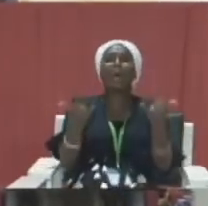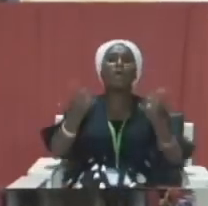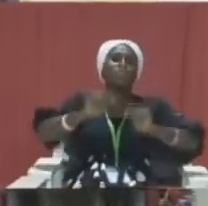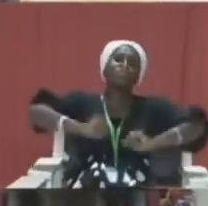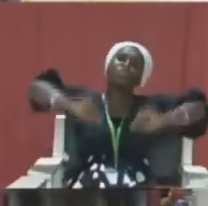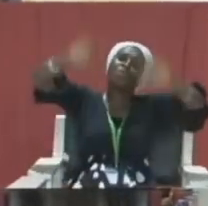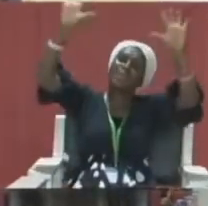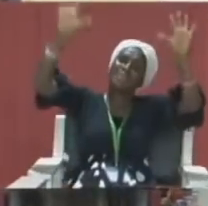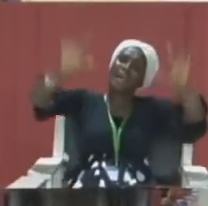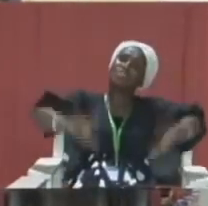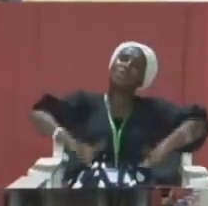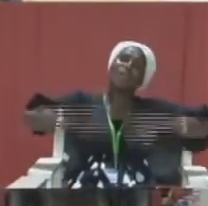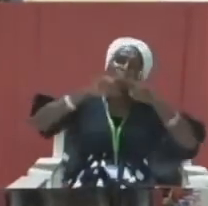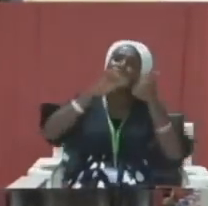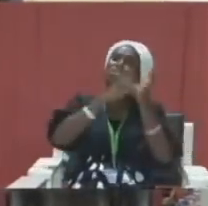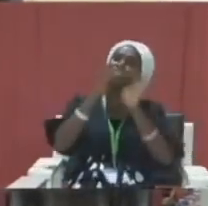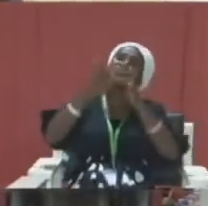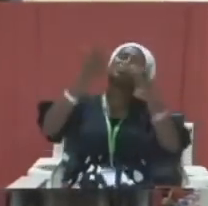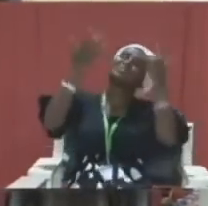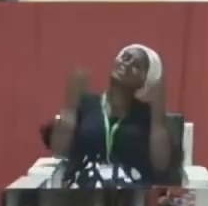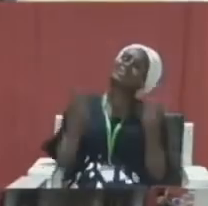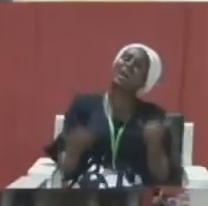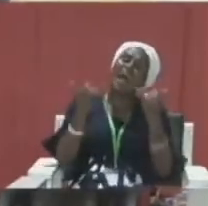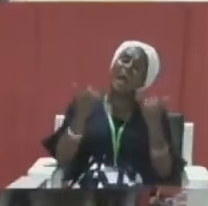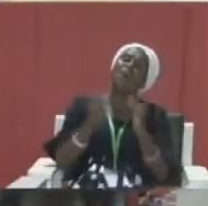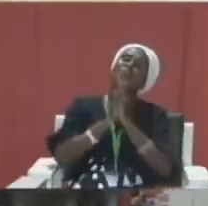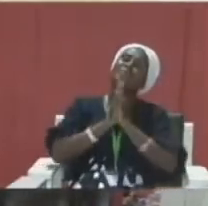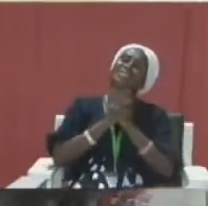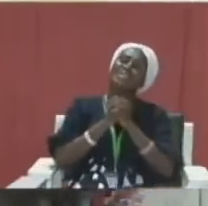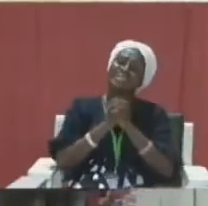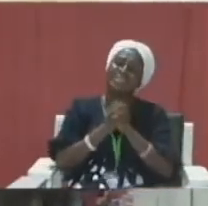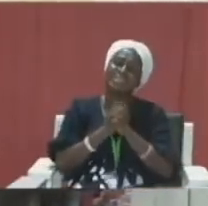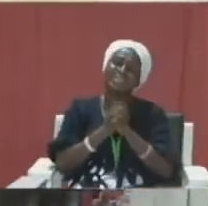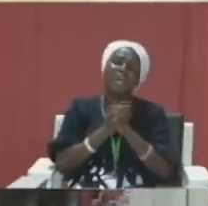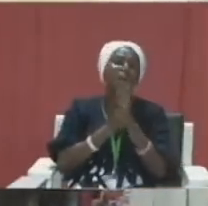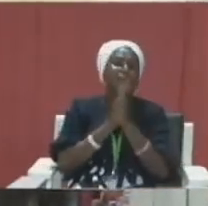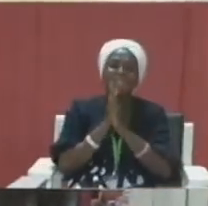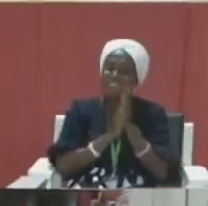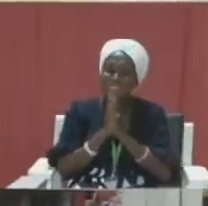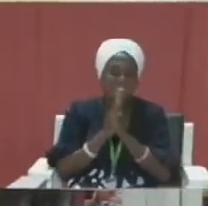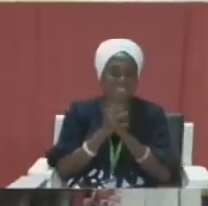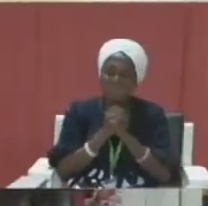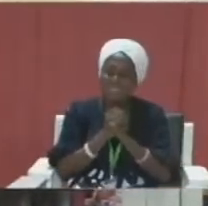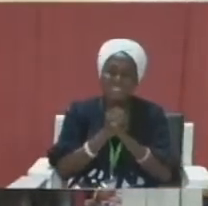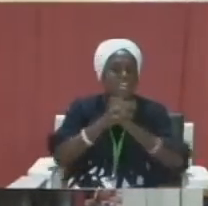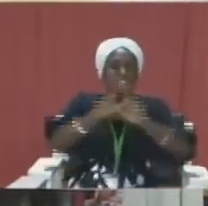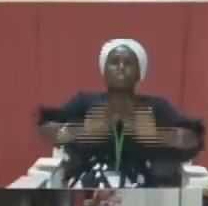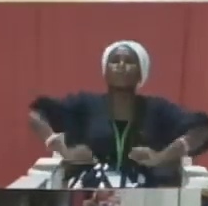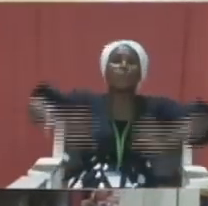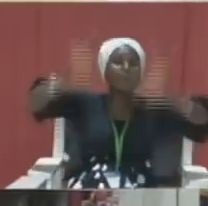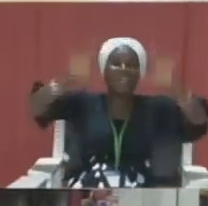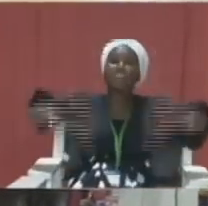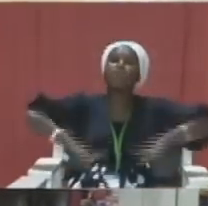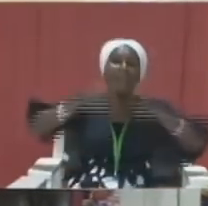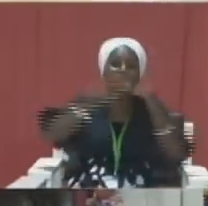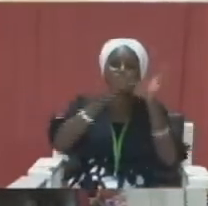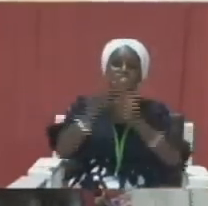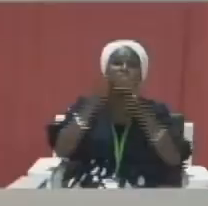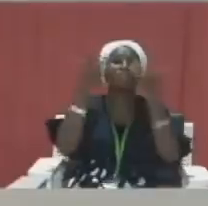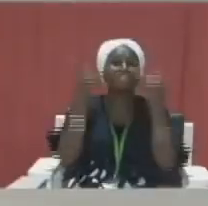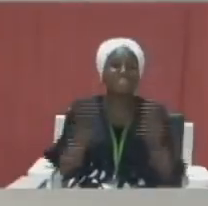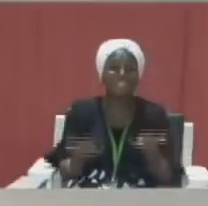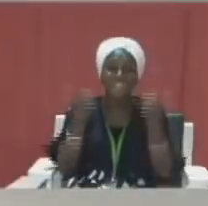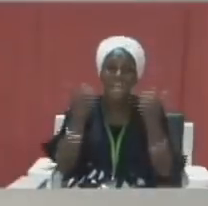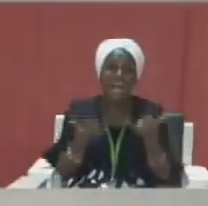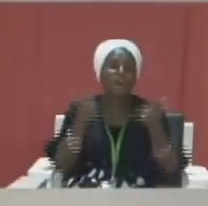fast. Keep coming. Thank you. Thank you. Keep coming. Come and give him your life. Come and be forgiven.